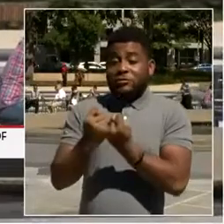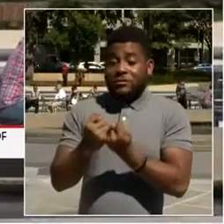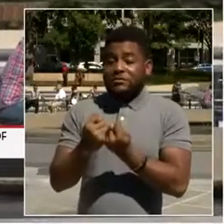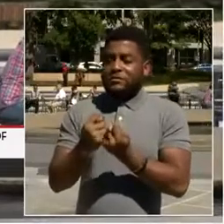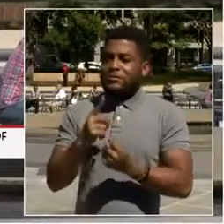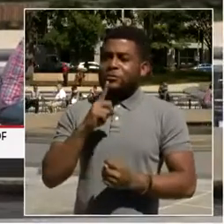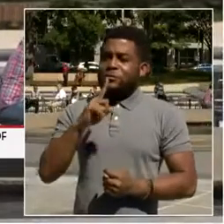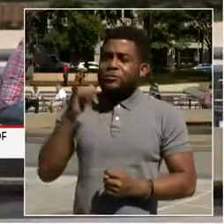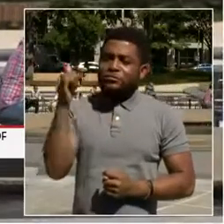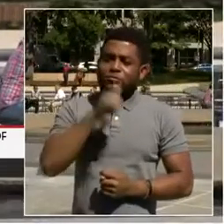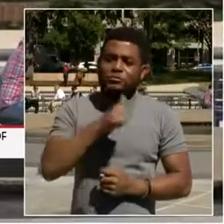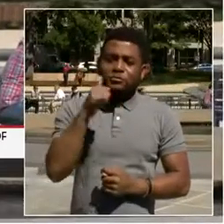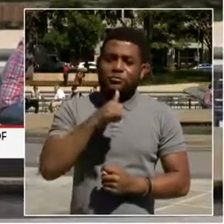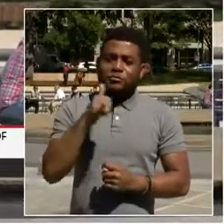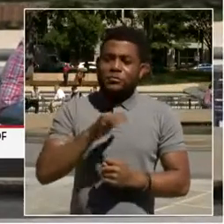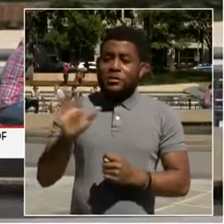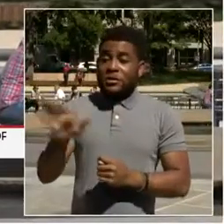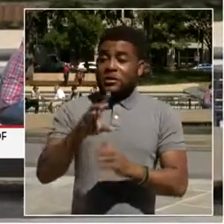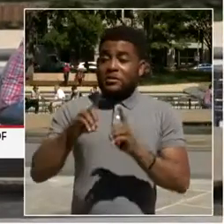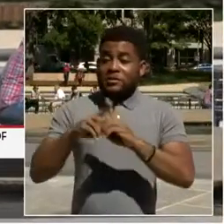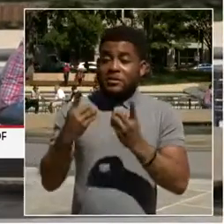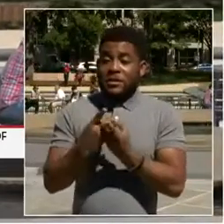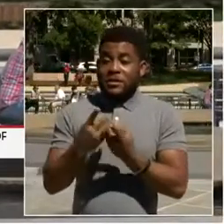and to the Department of Fun.